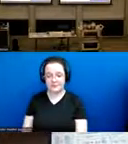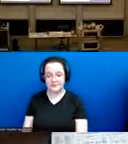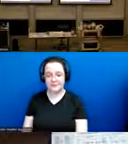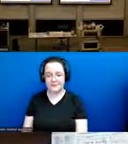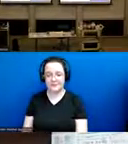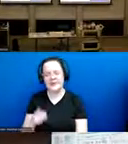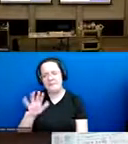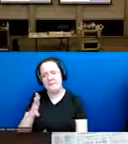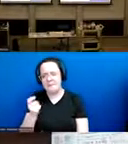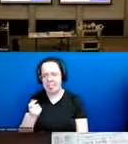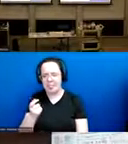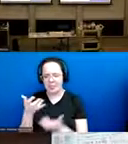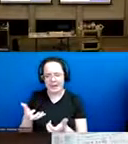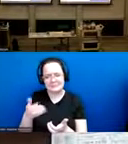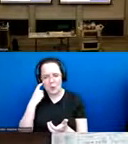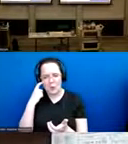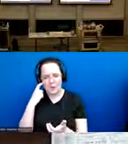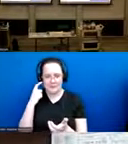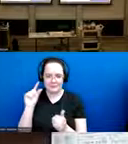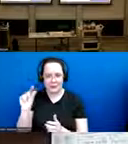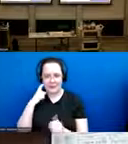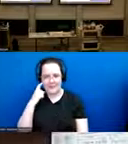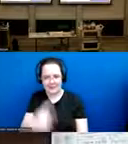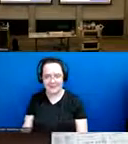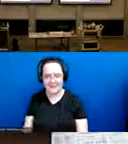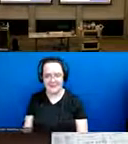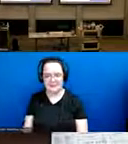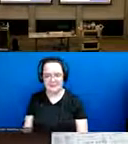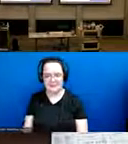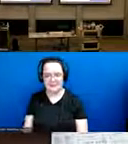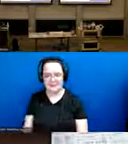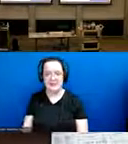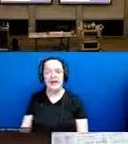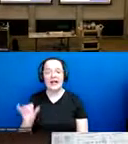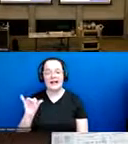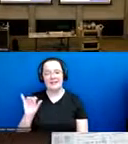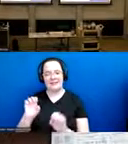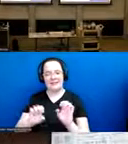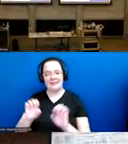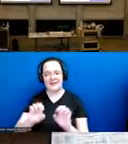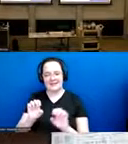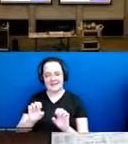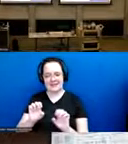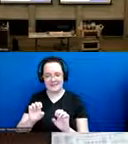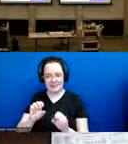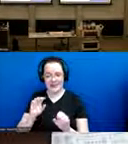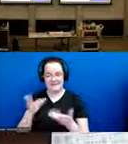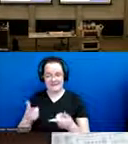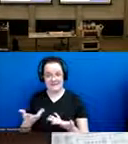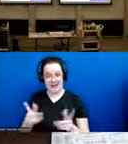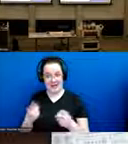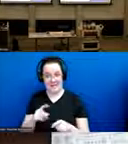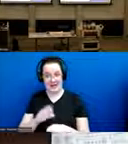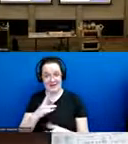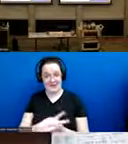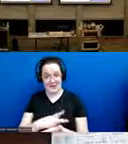like quantum optics, right? Like the experiment that was performed in your grad student laboratory, right? So we